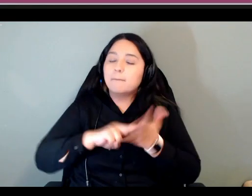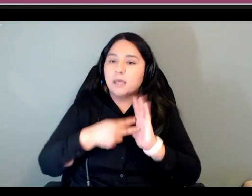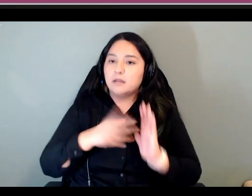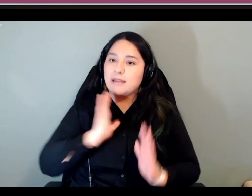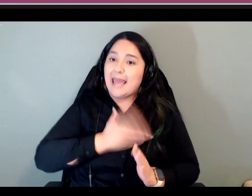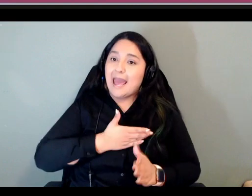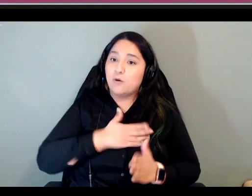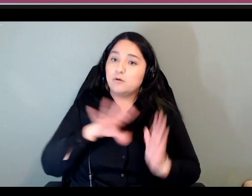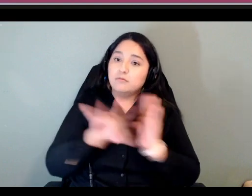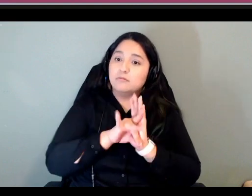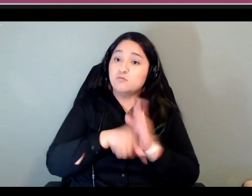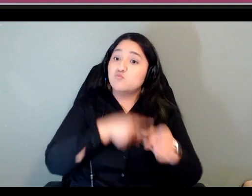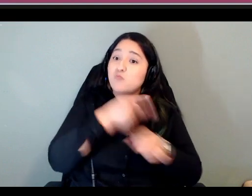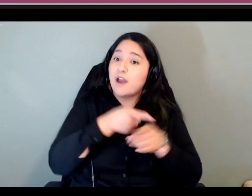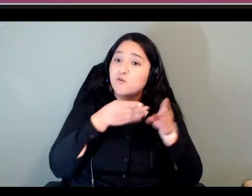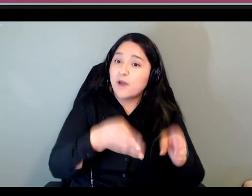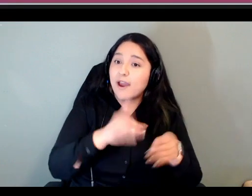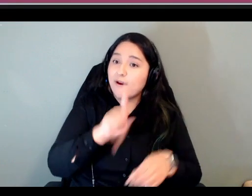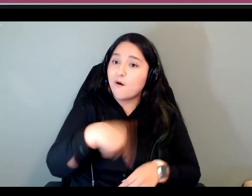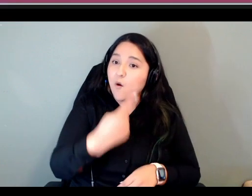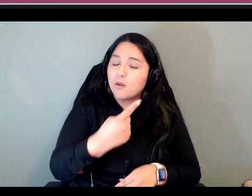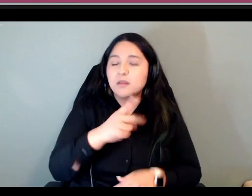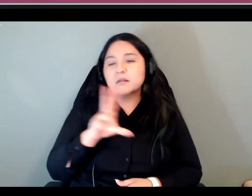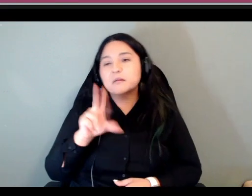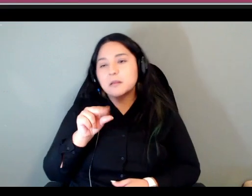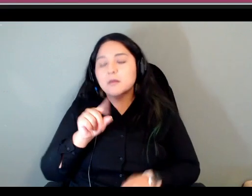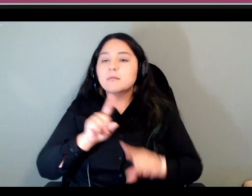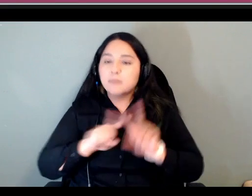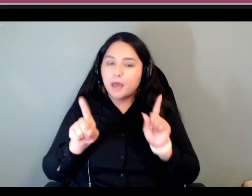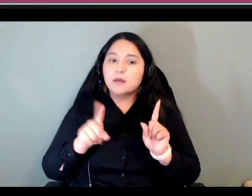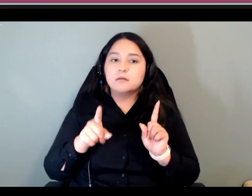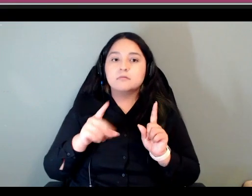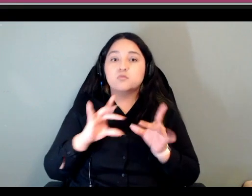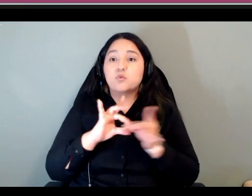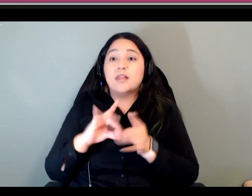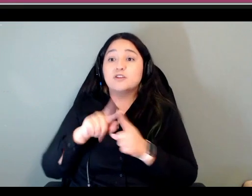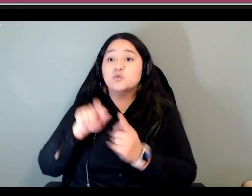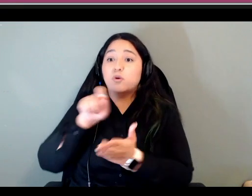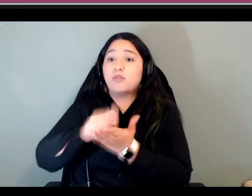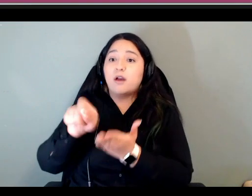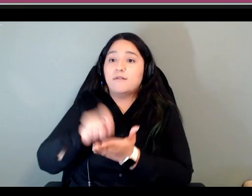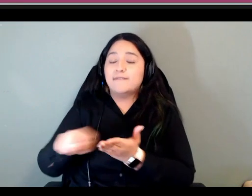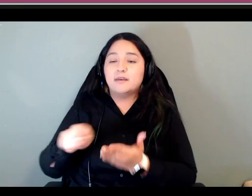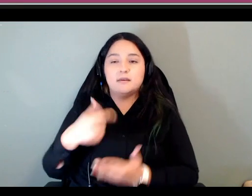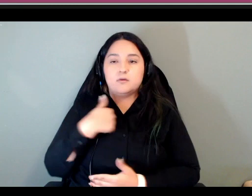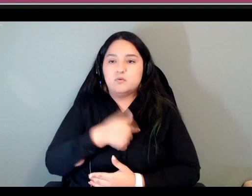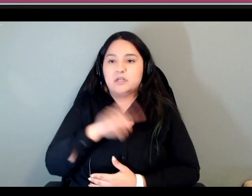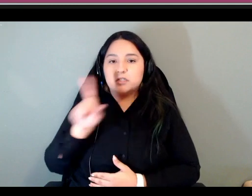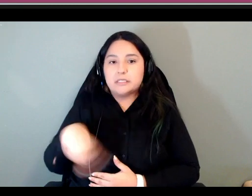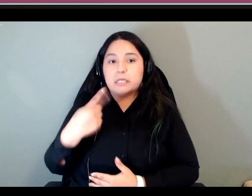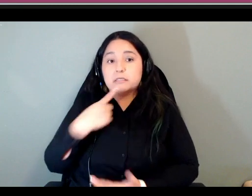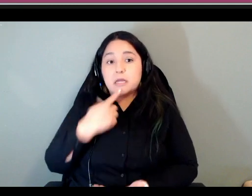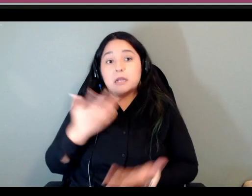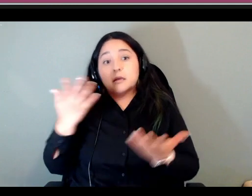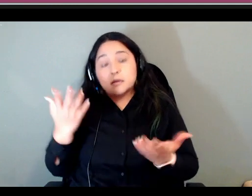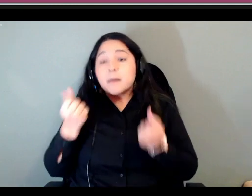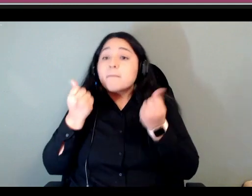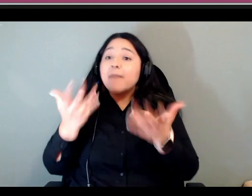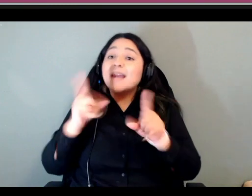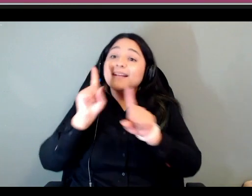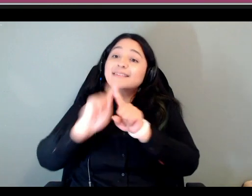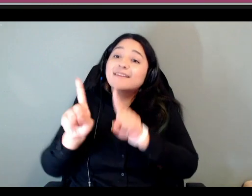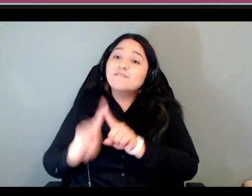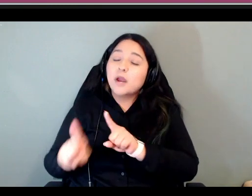but, just saying like for orthography, we said there are many different ways of writing Michif. This is what we're